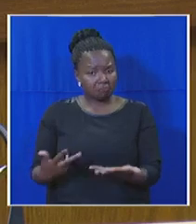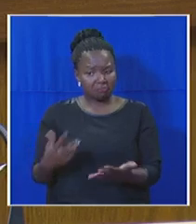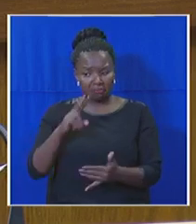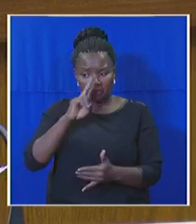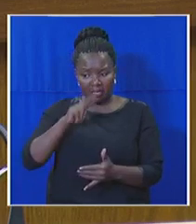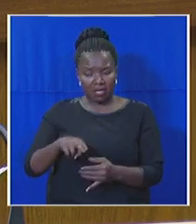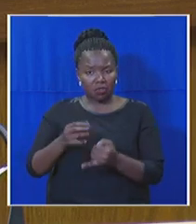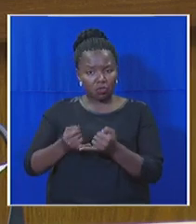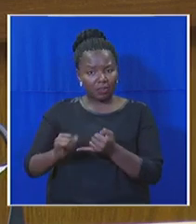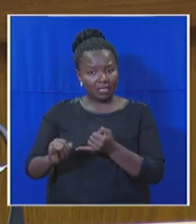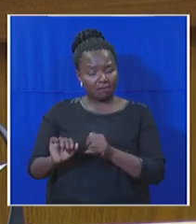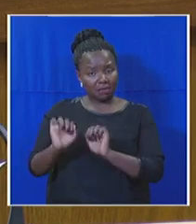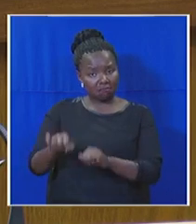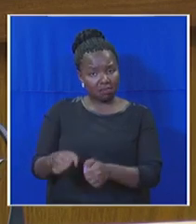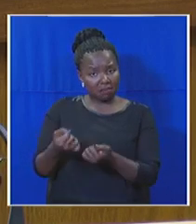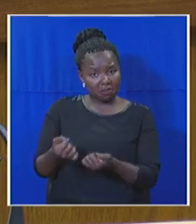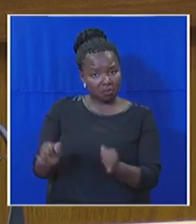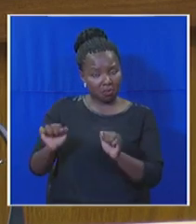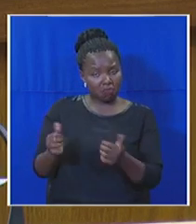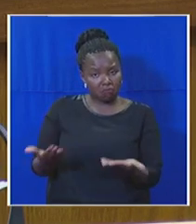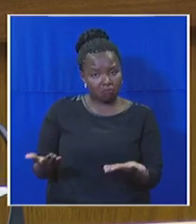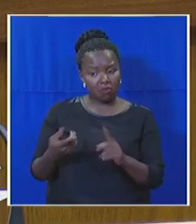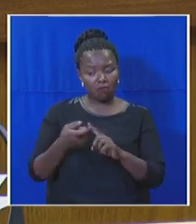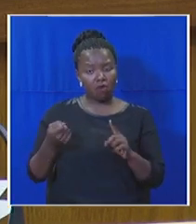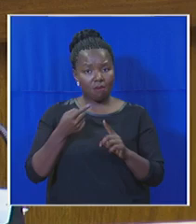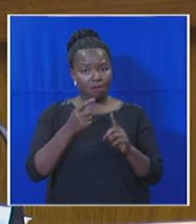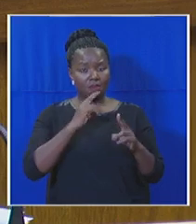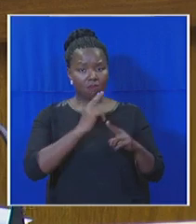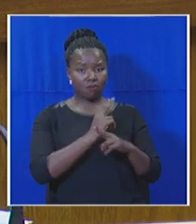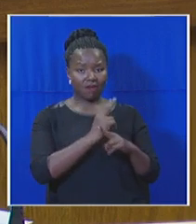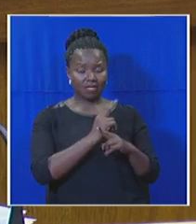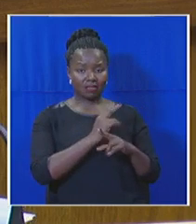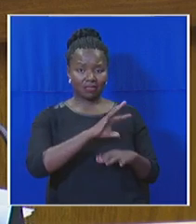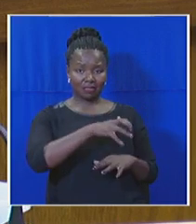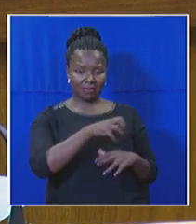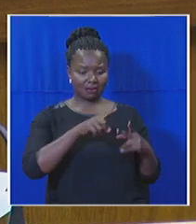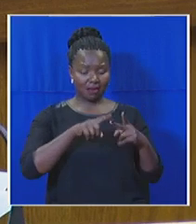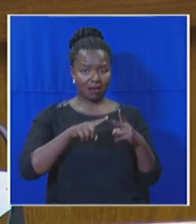by affected stakeholders and the public.